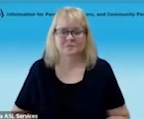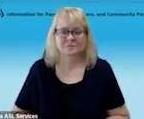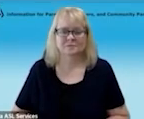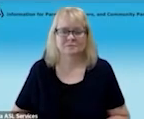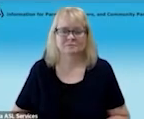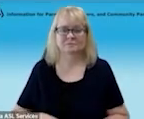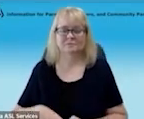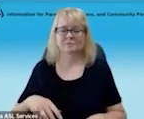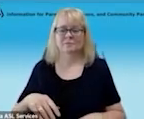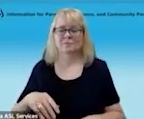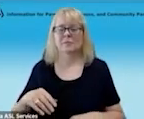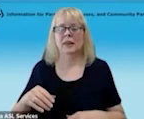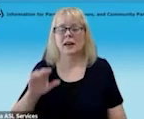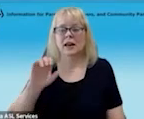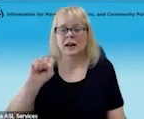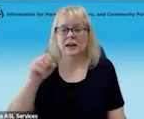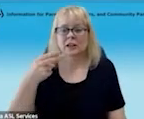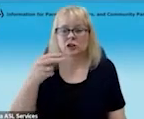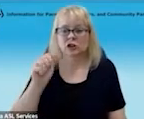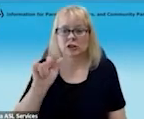next slide.